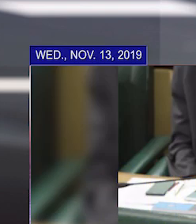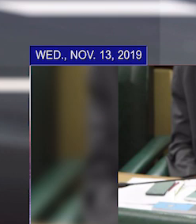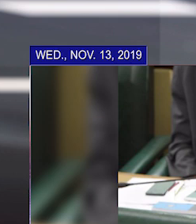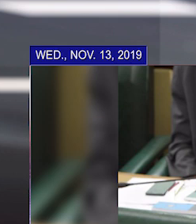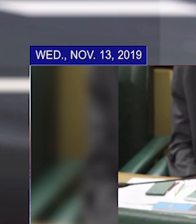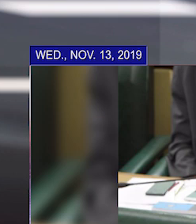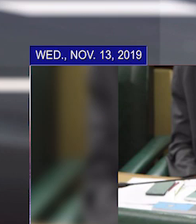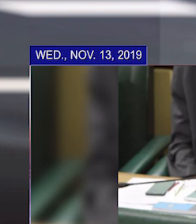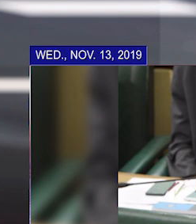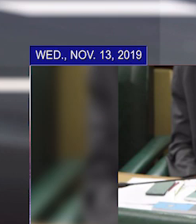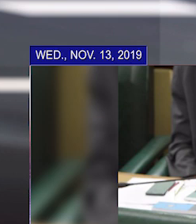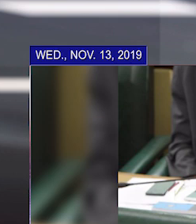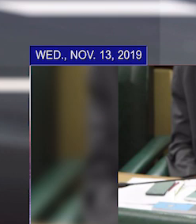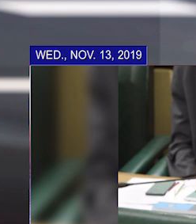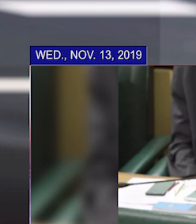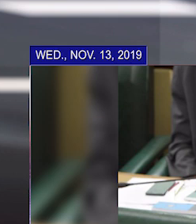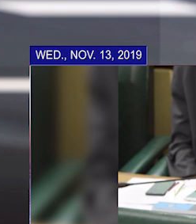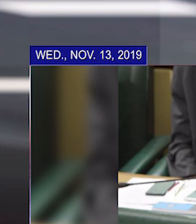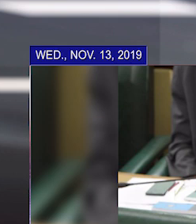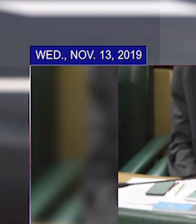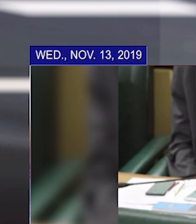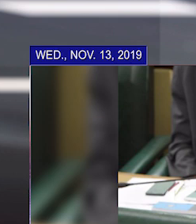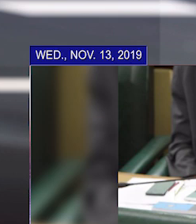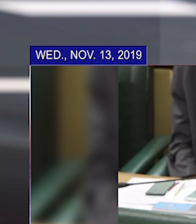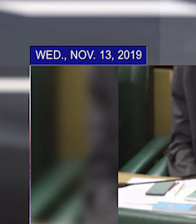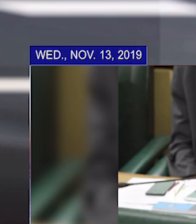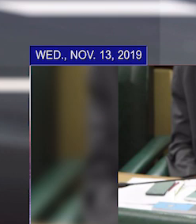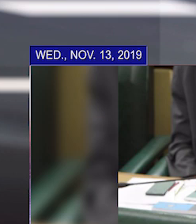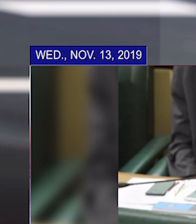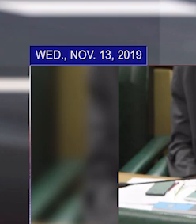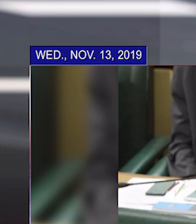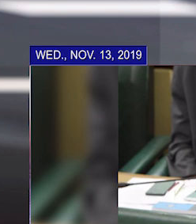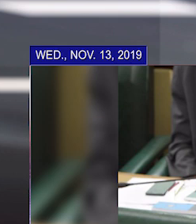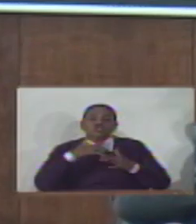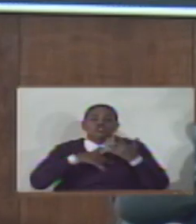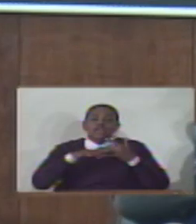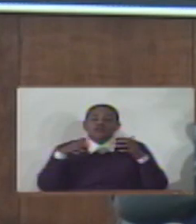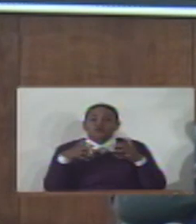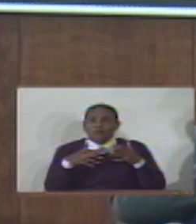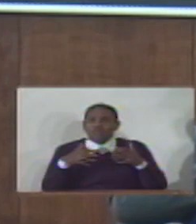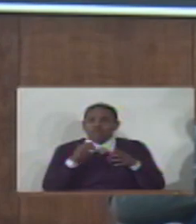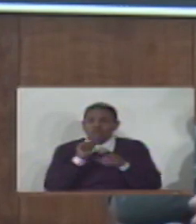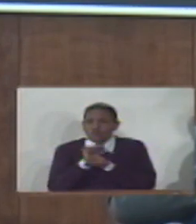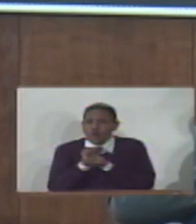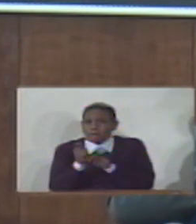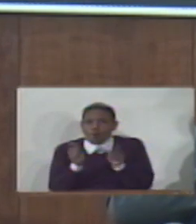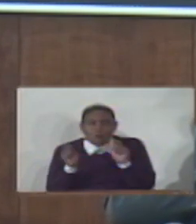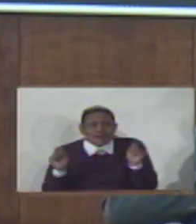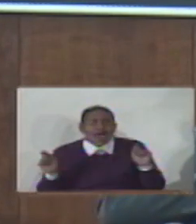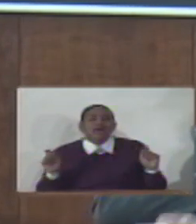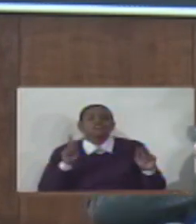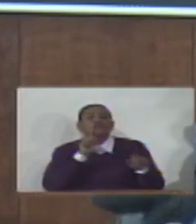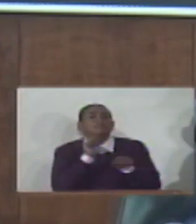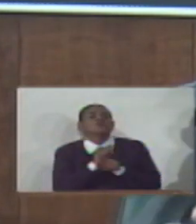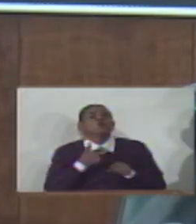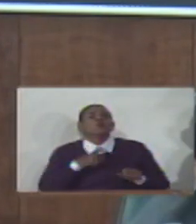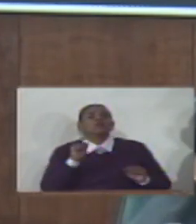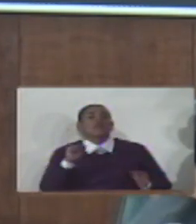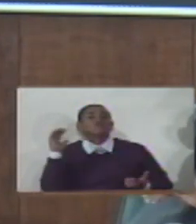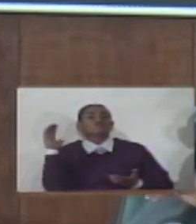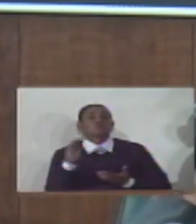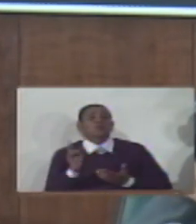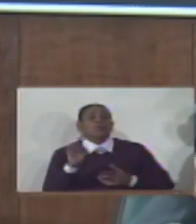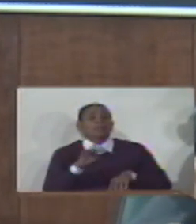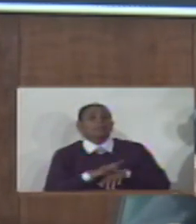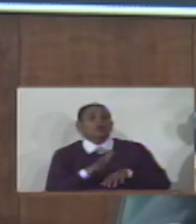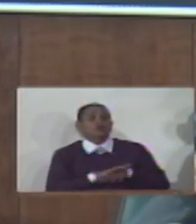$1.3 billion to implement an enhanced disaster mitigation works program. Mr. Holness says the work will be carried out over a 3-month